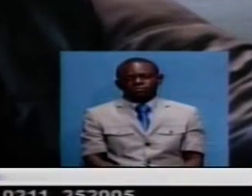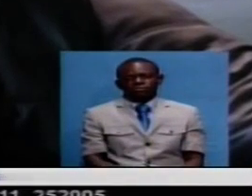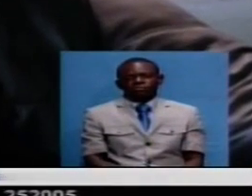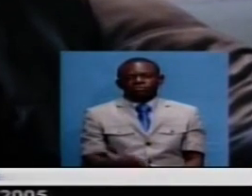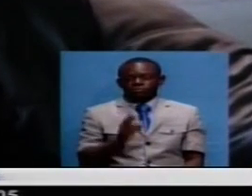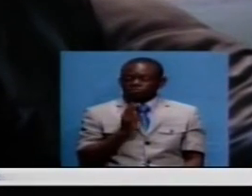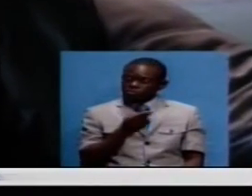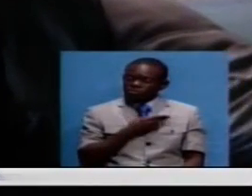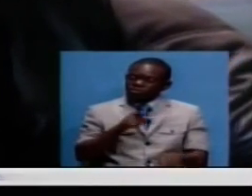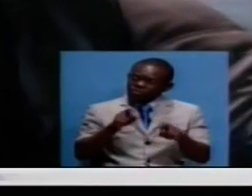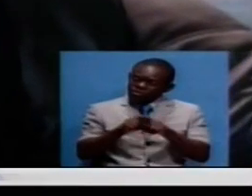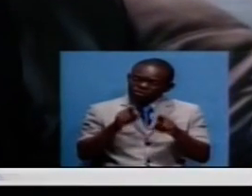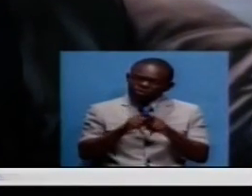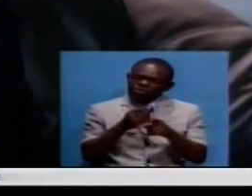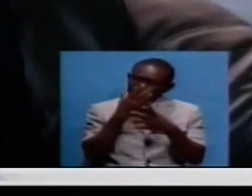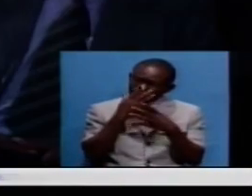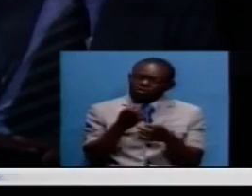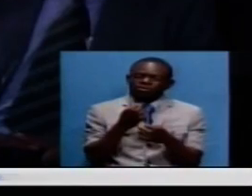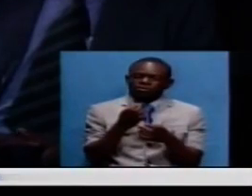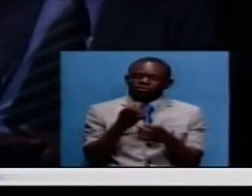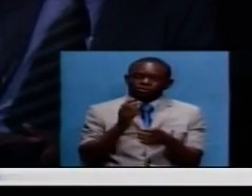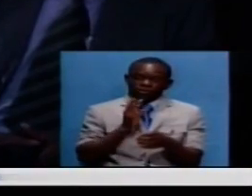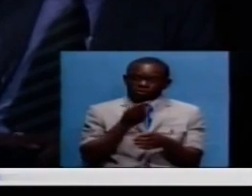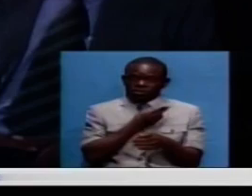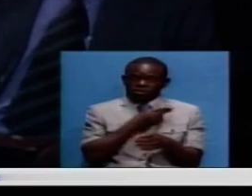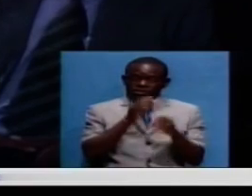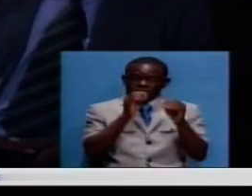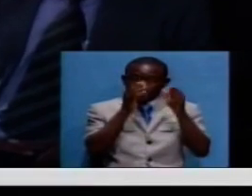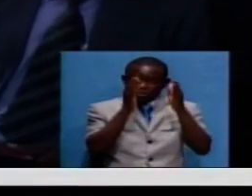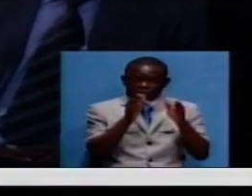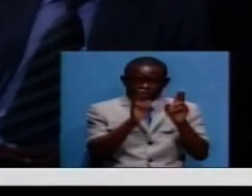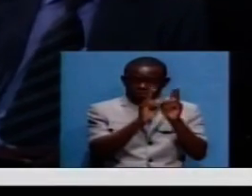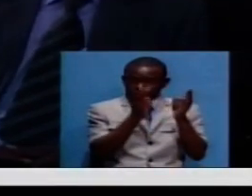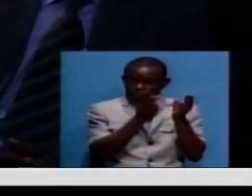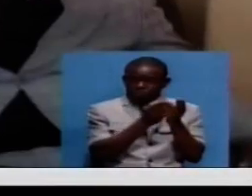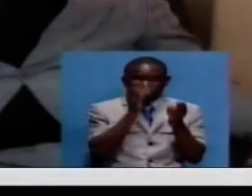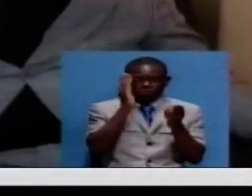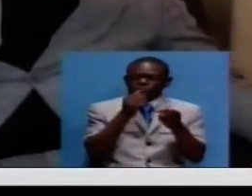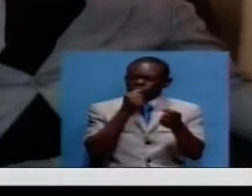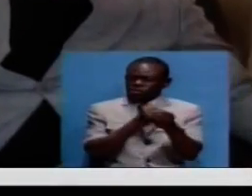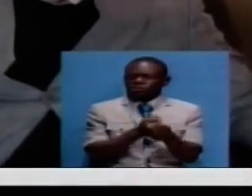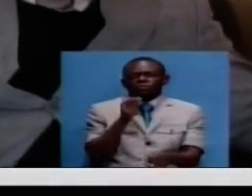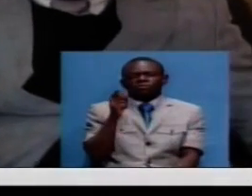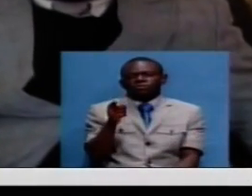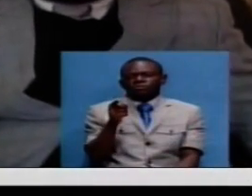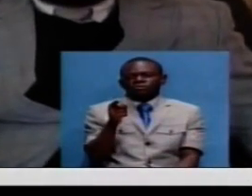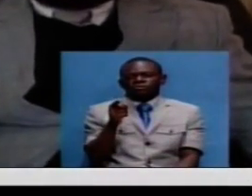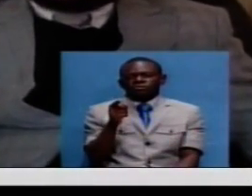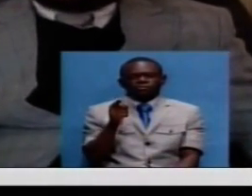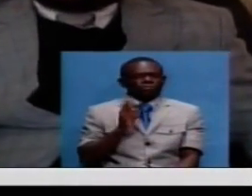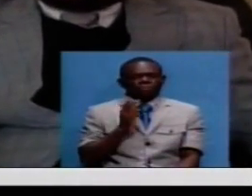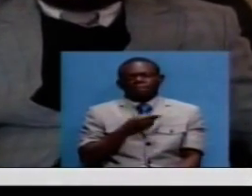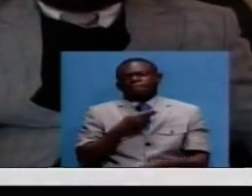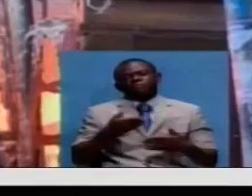we are definitely going to support you with the recent happenings. We are not happy because we know